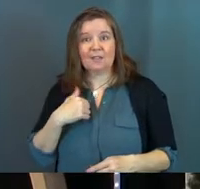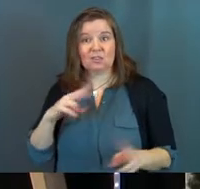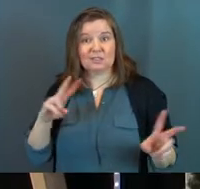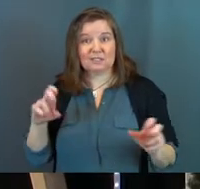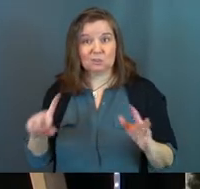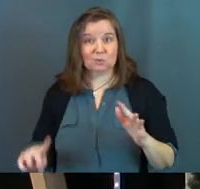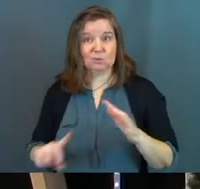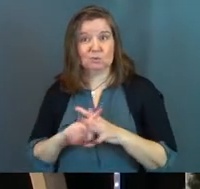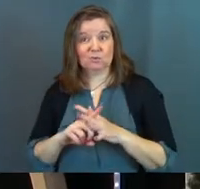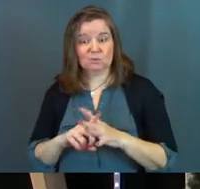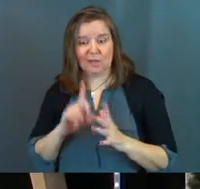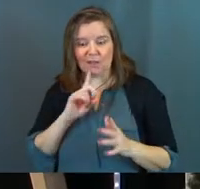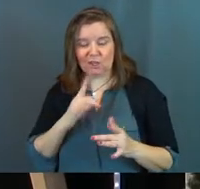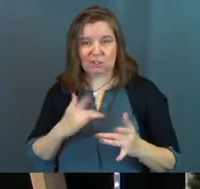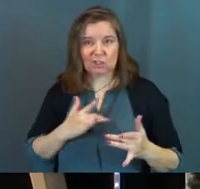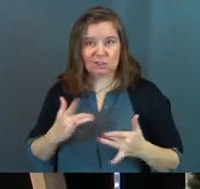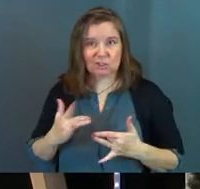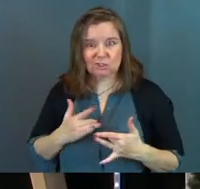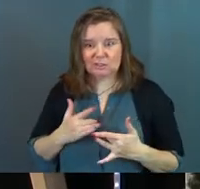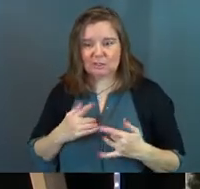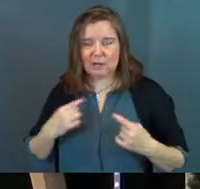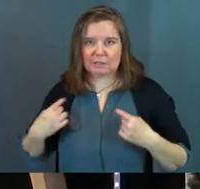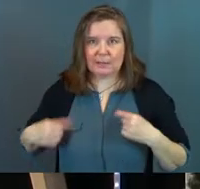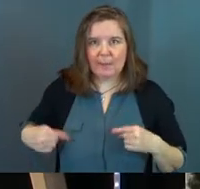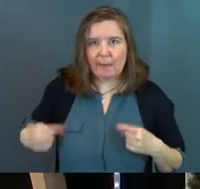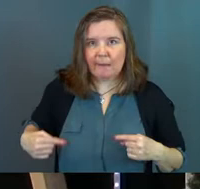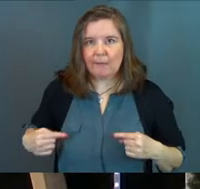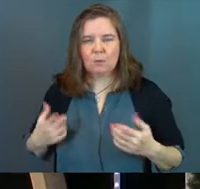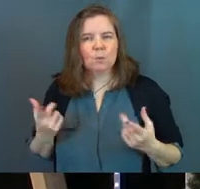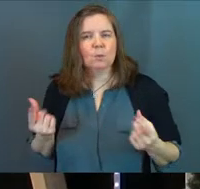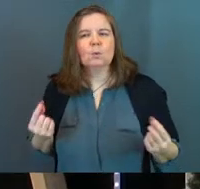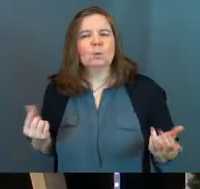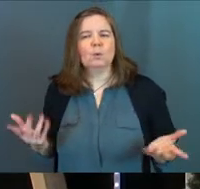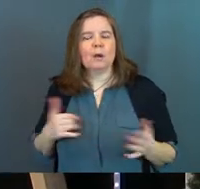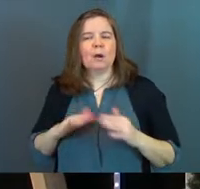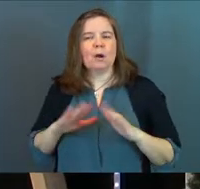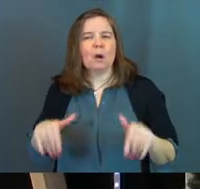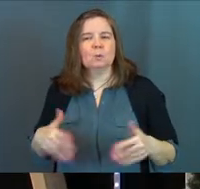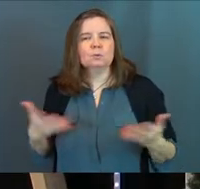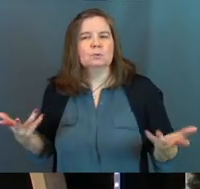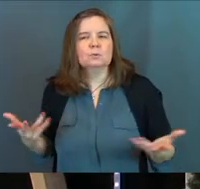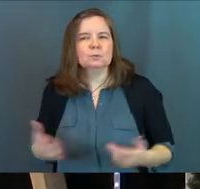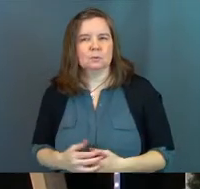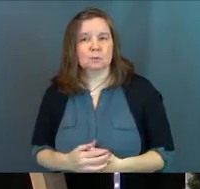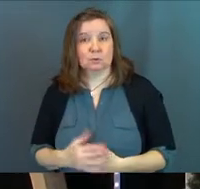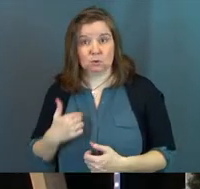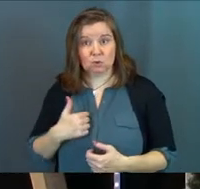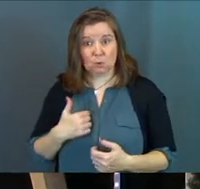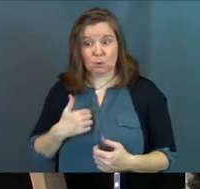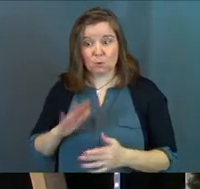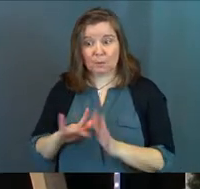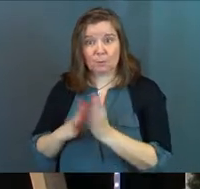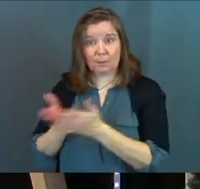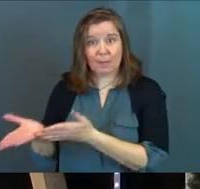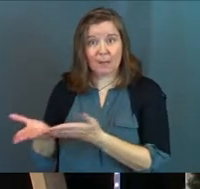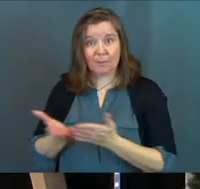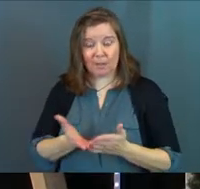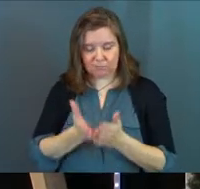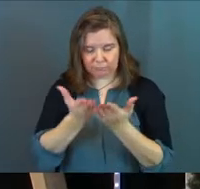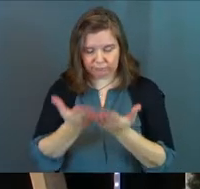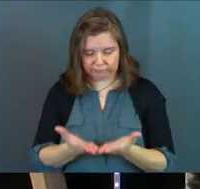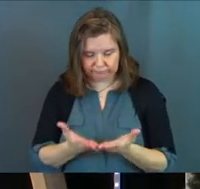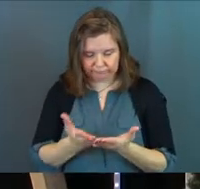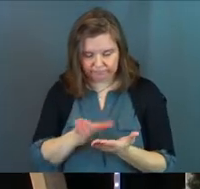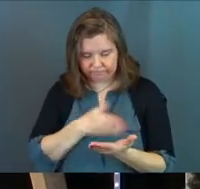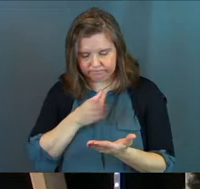an issue, and there's a concern and a debate, what do we do in our house? Do we bring a Bible out?